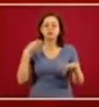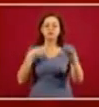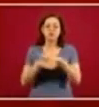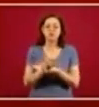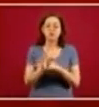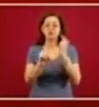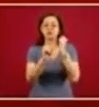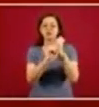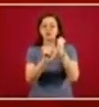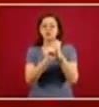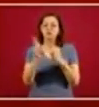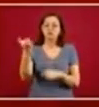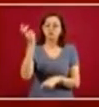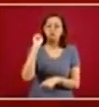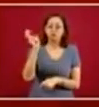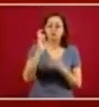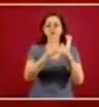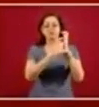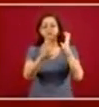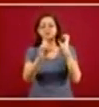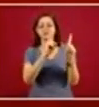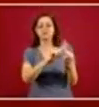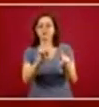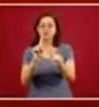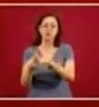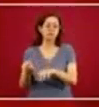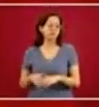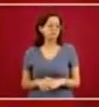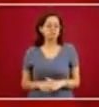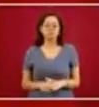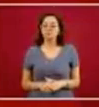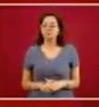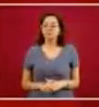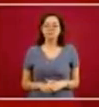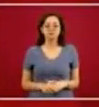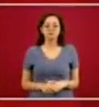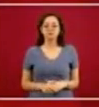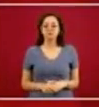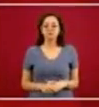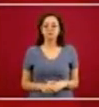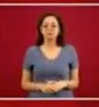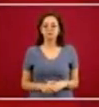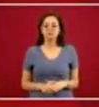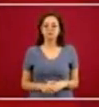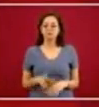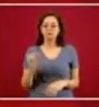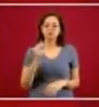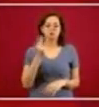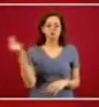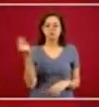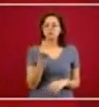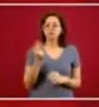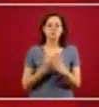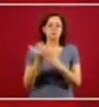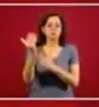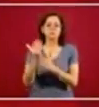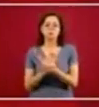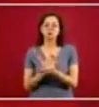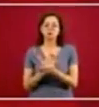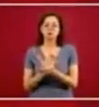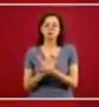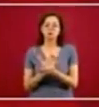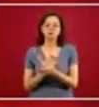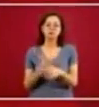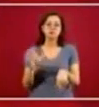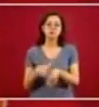health concern. And talking about public transportation, no, we do not have the need to